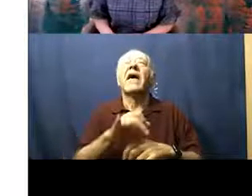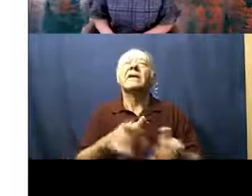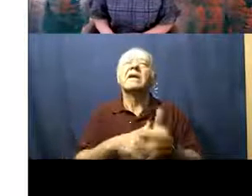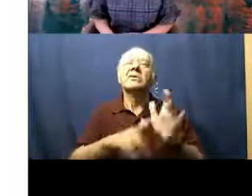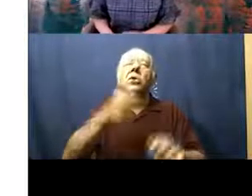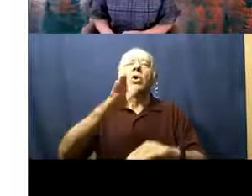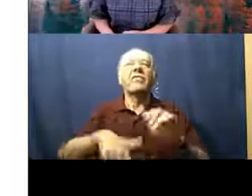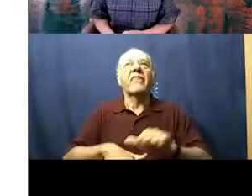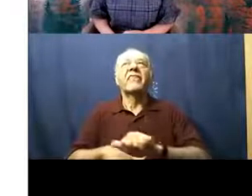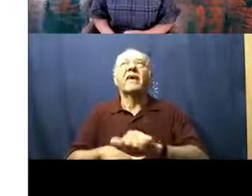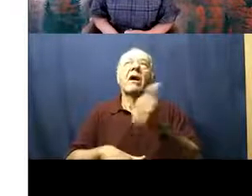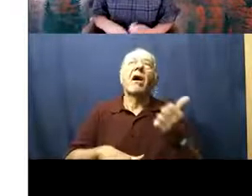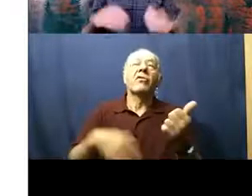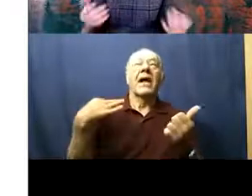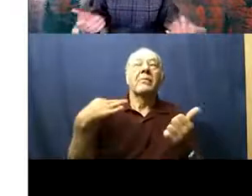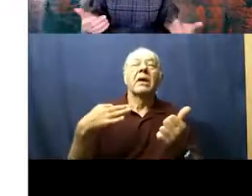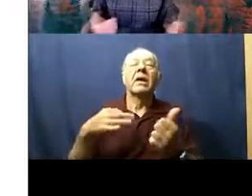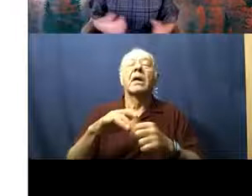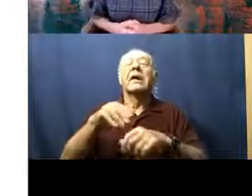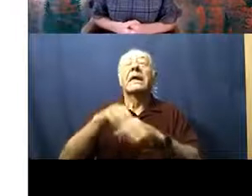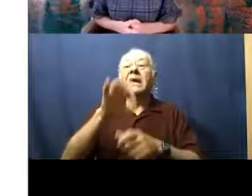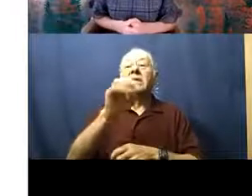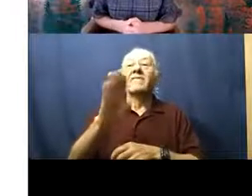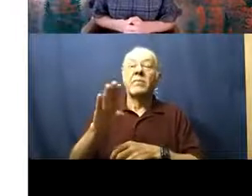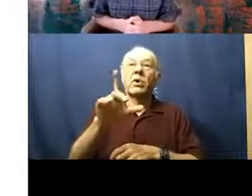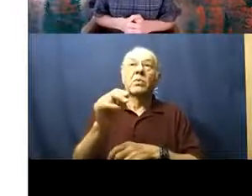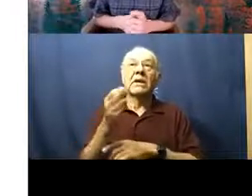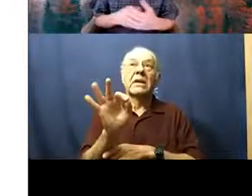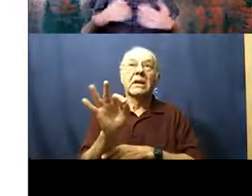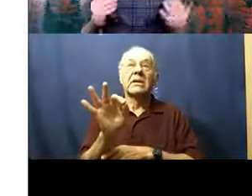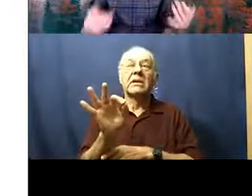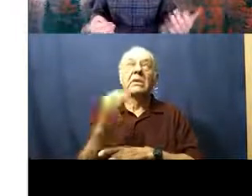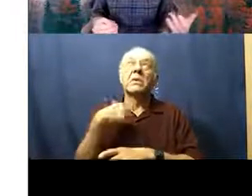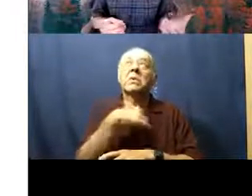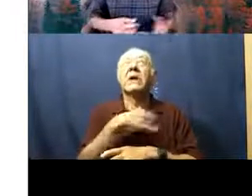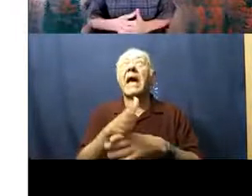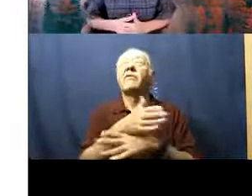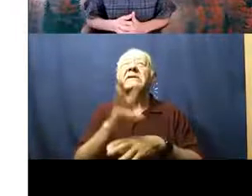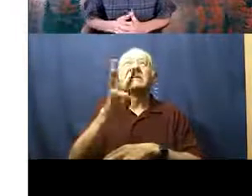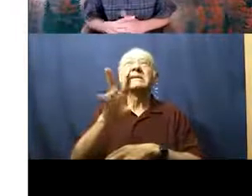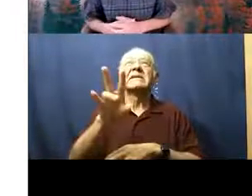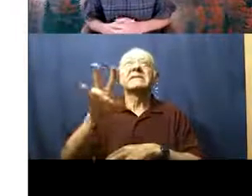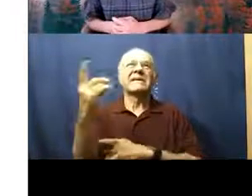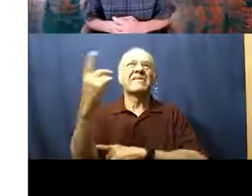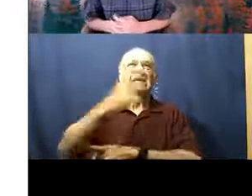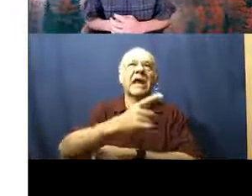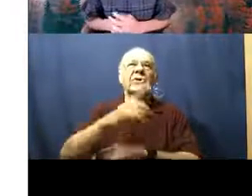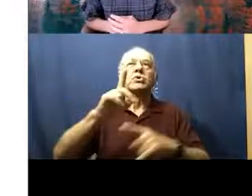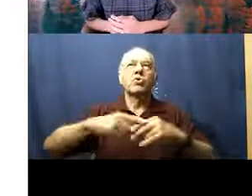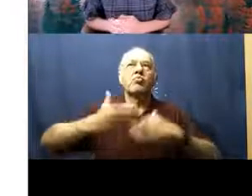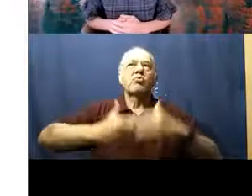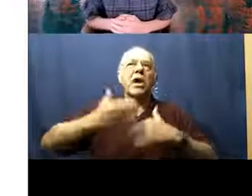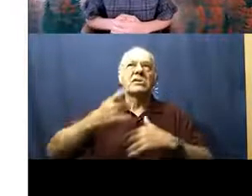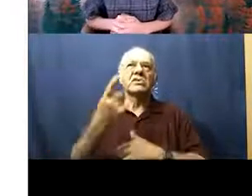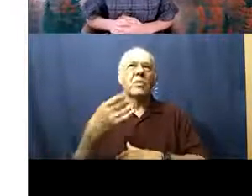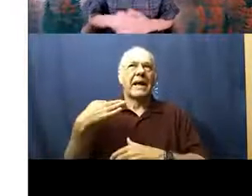than the other application. In February of 2019, we were at an average of 67 days to process an